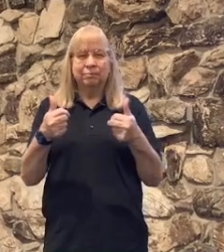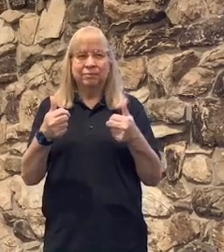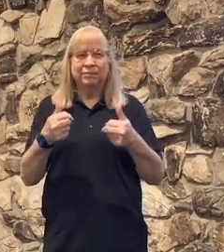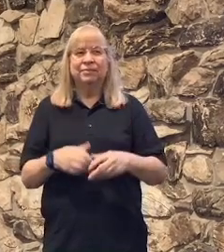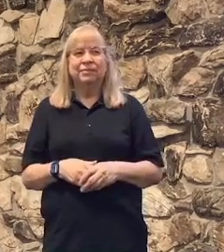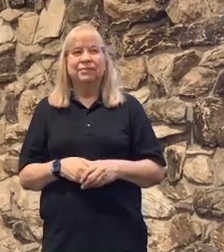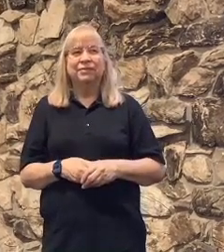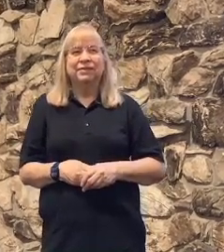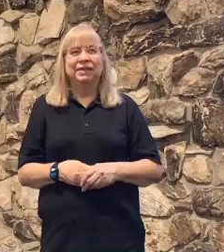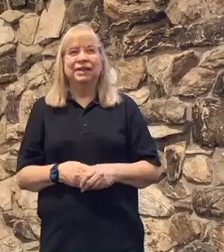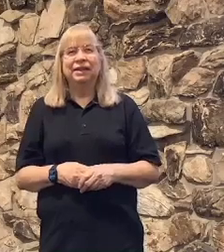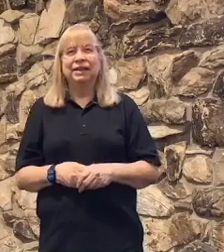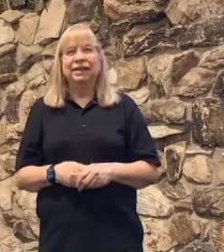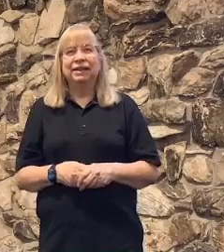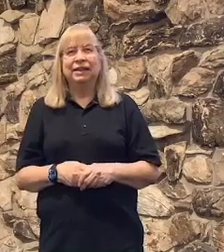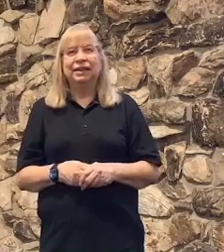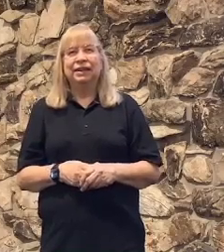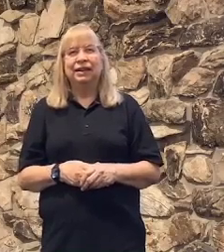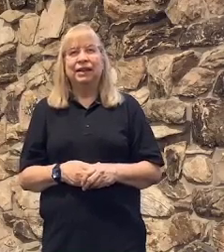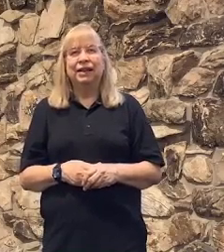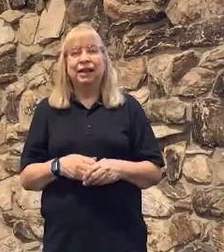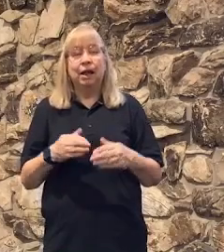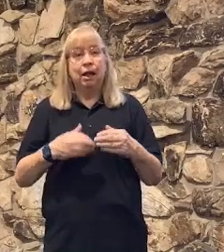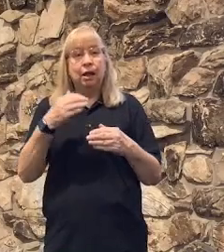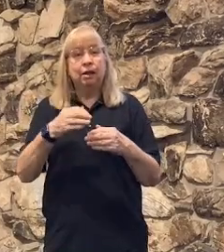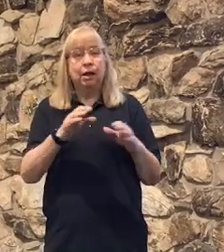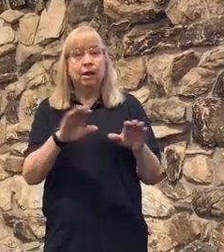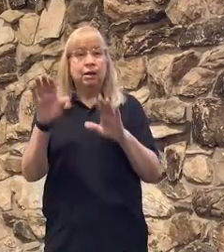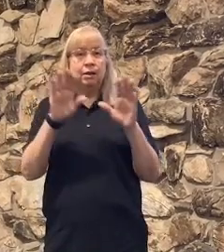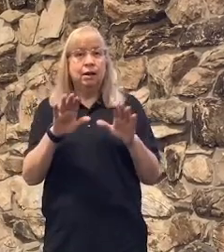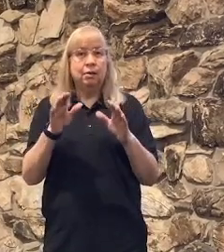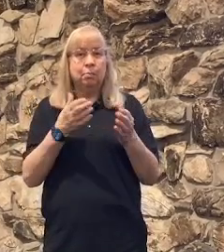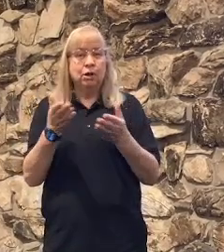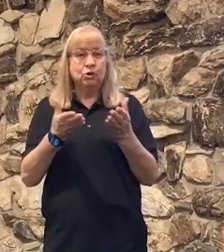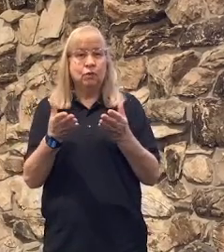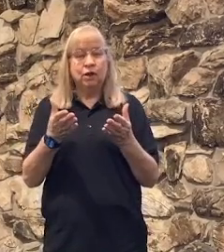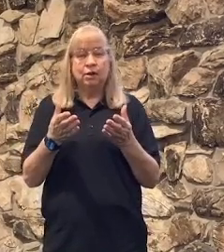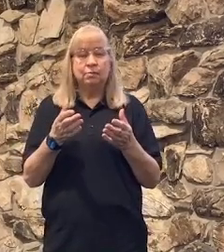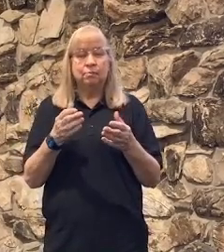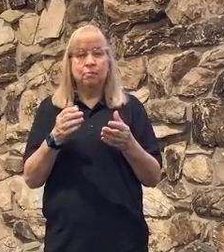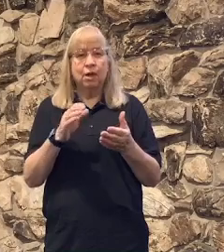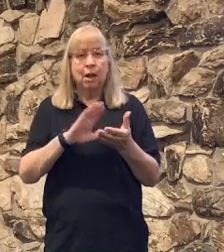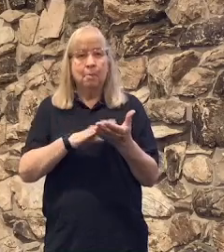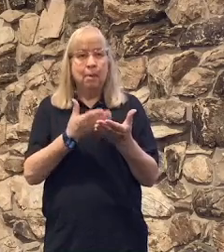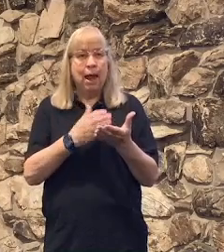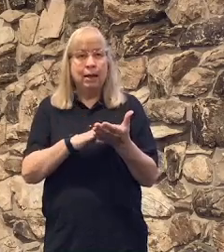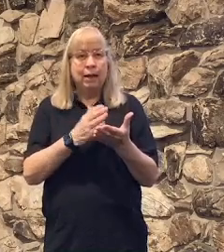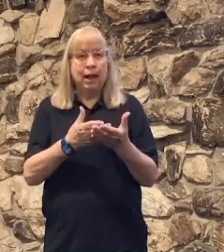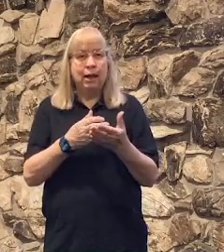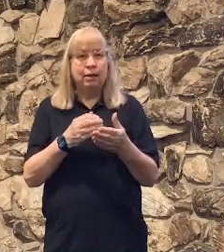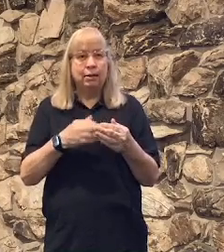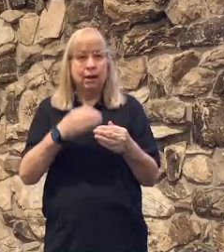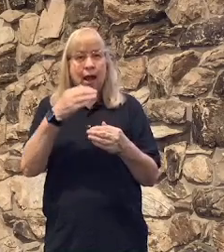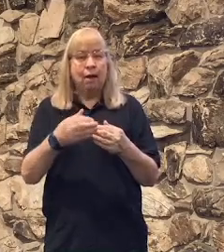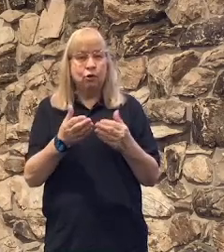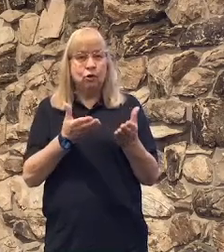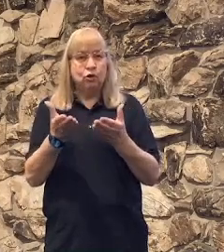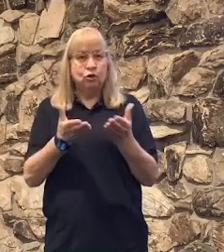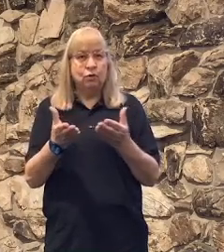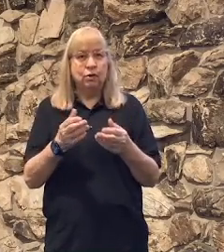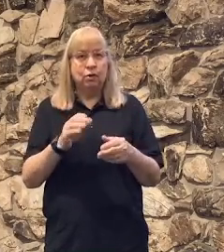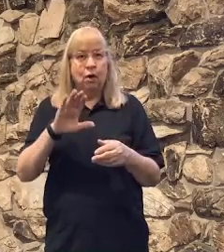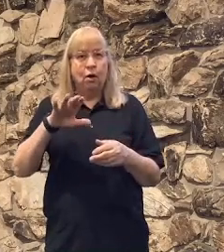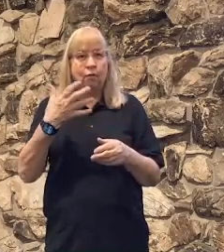So try again. Next Sunday, we'll be serving, Message Men will be serving pancakes after the service, so our fifth